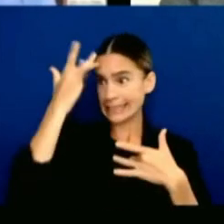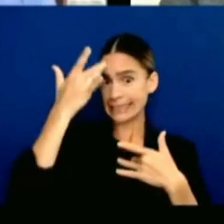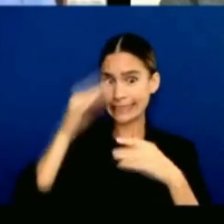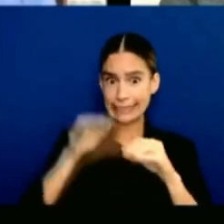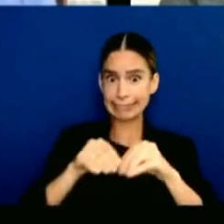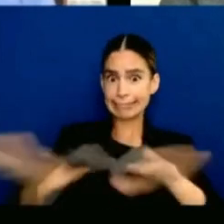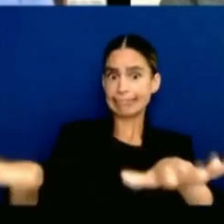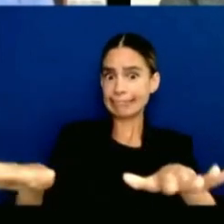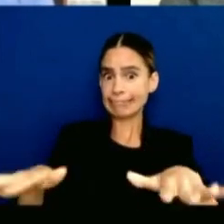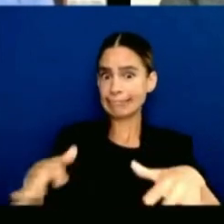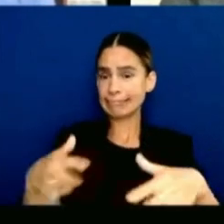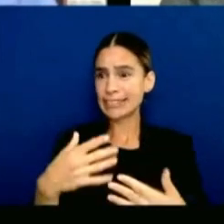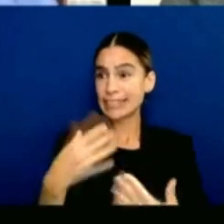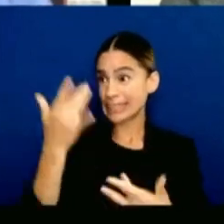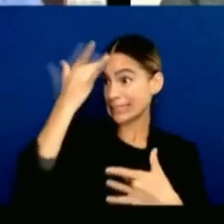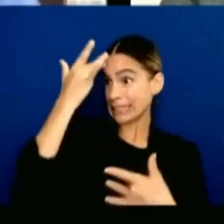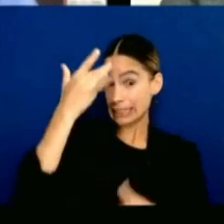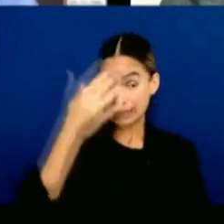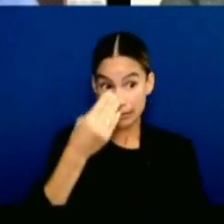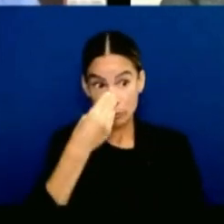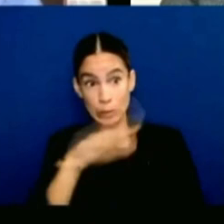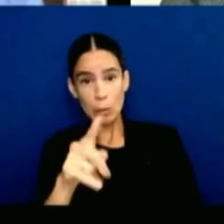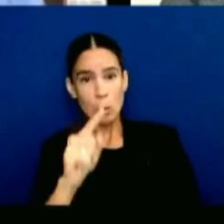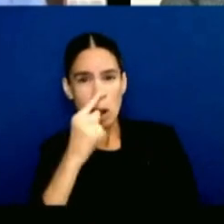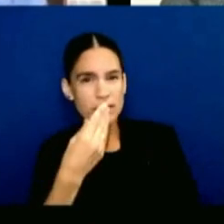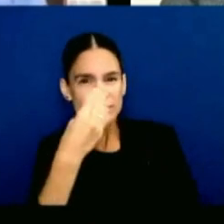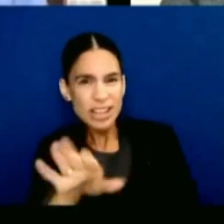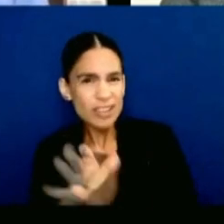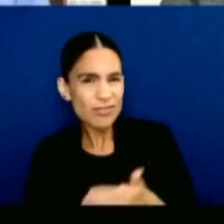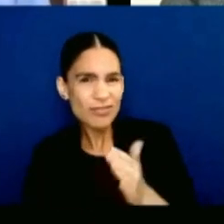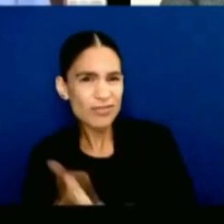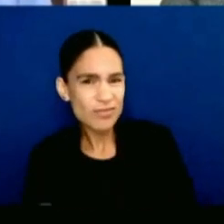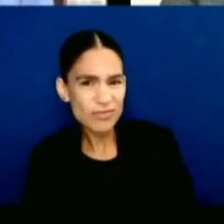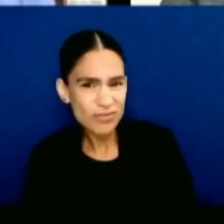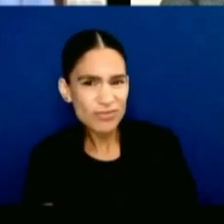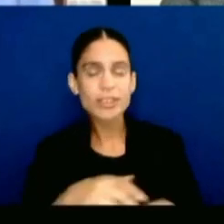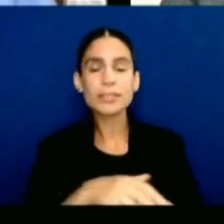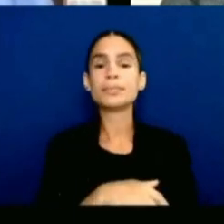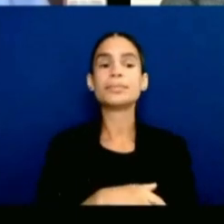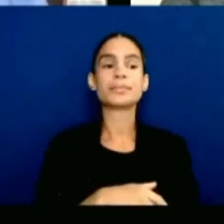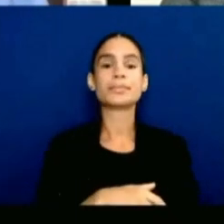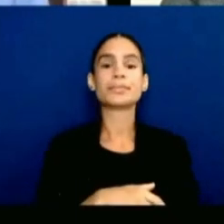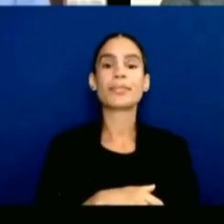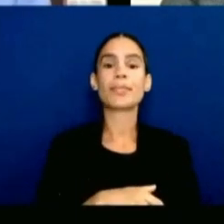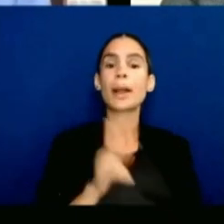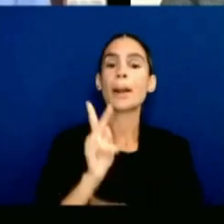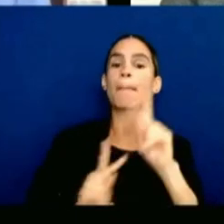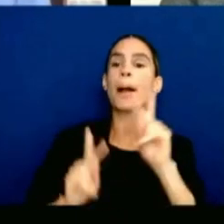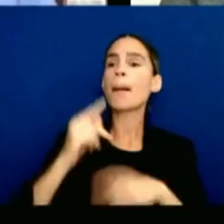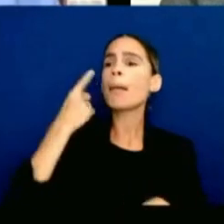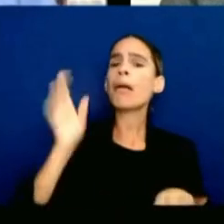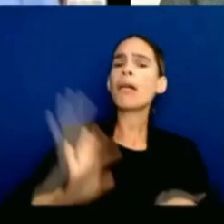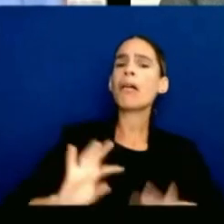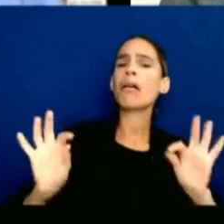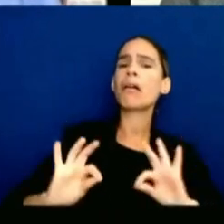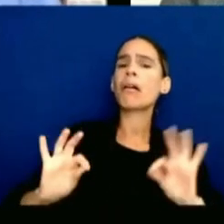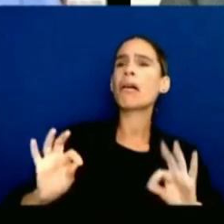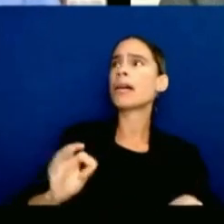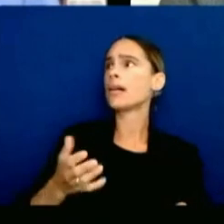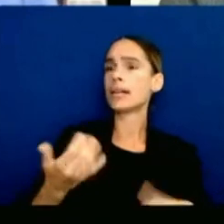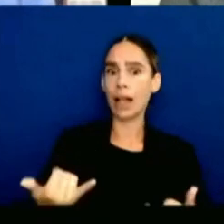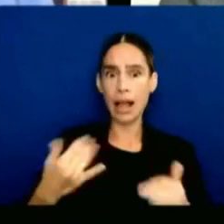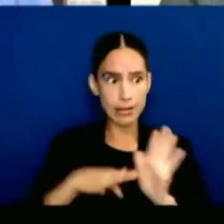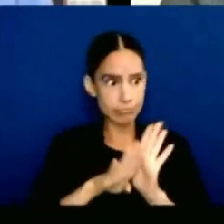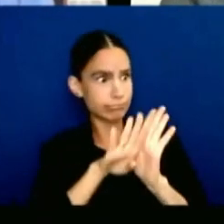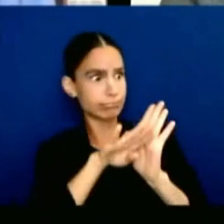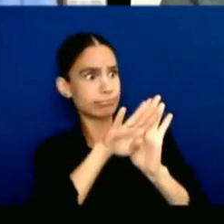consequences of people relaxing a little too much. It is the case, isn't it, now that a lot of those new cases are younger people?